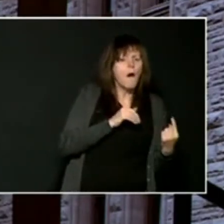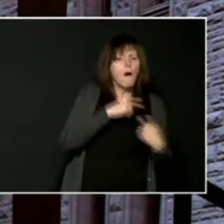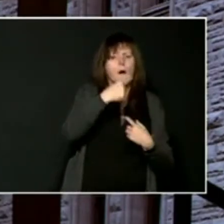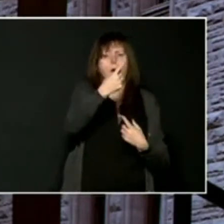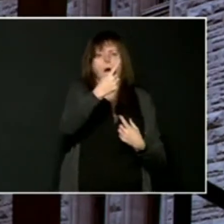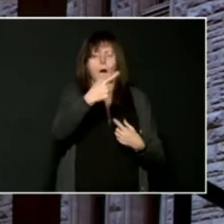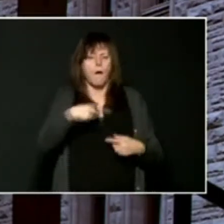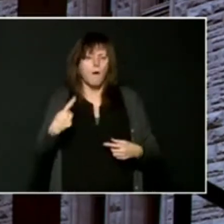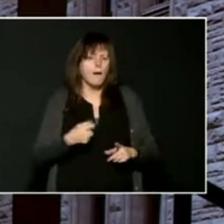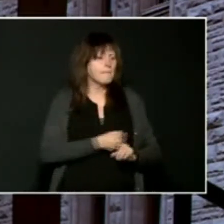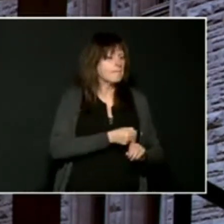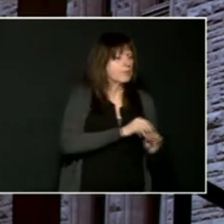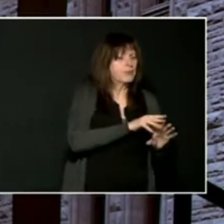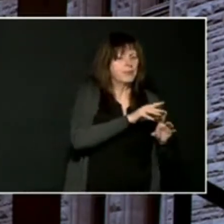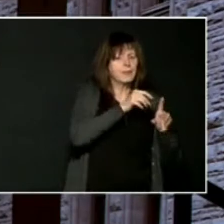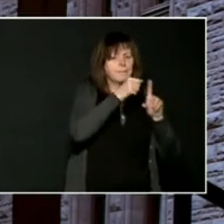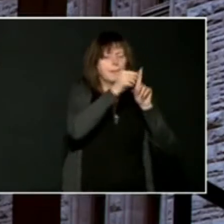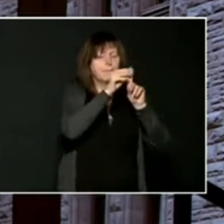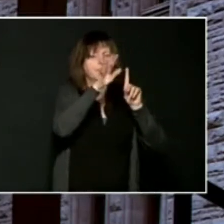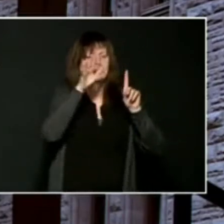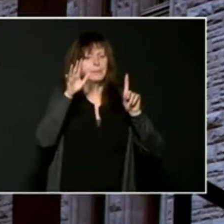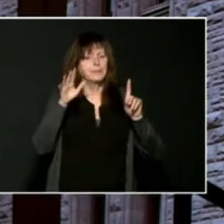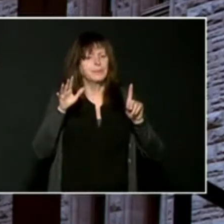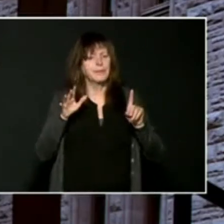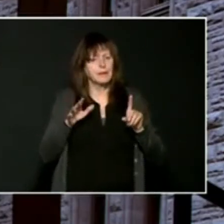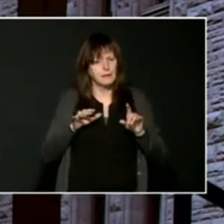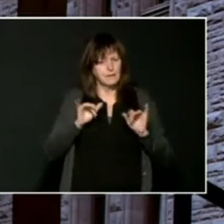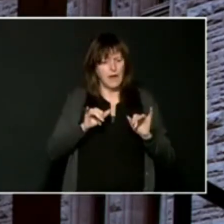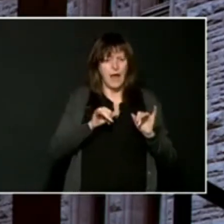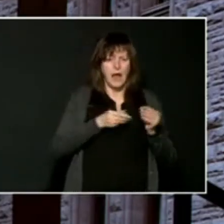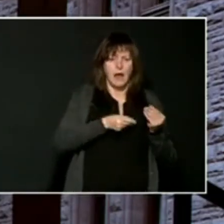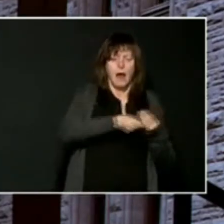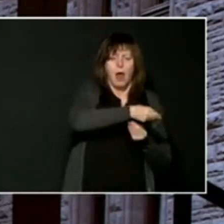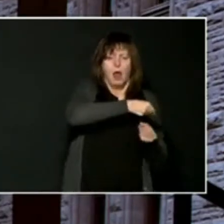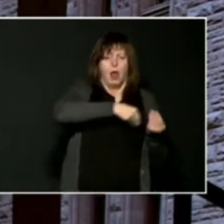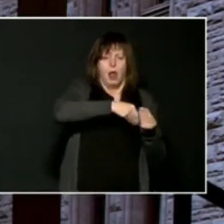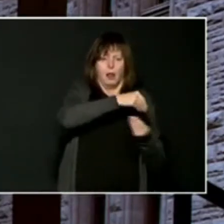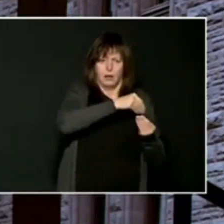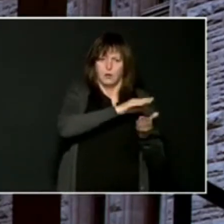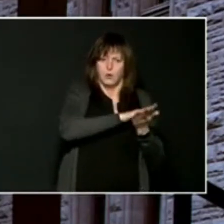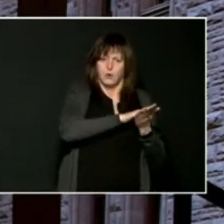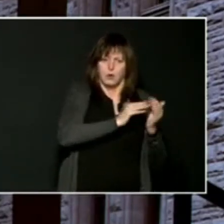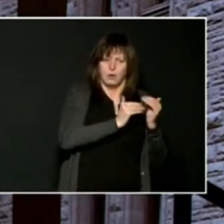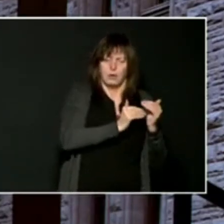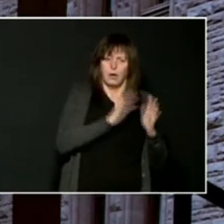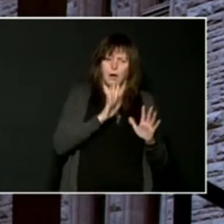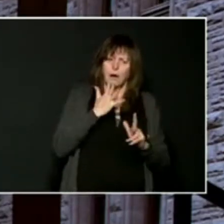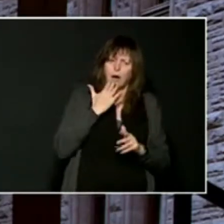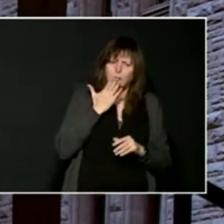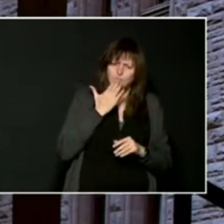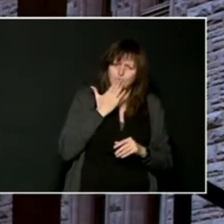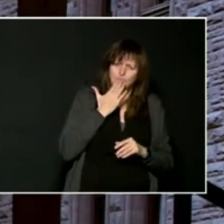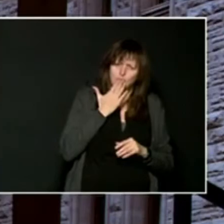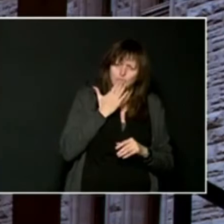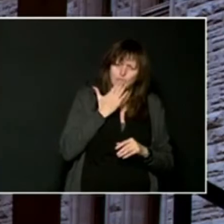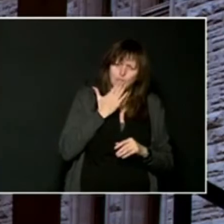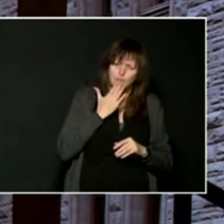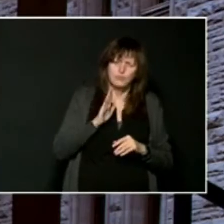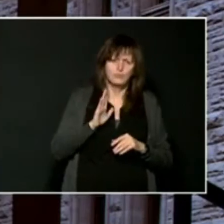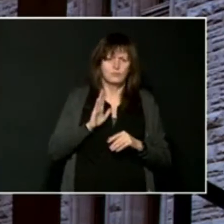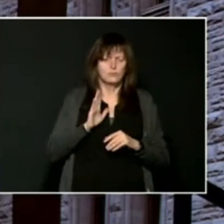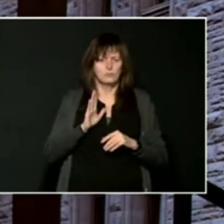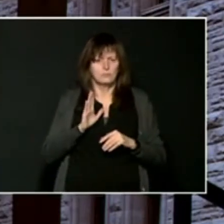there, the amount of transmission within the schools has been quite limited. And but more and more are coming